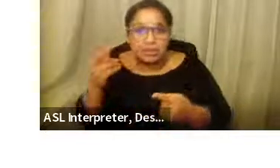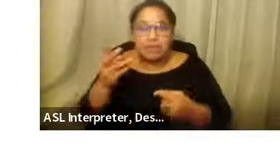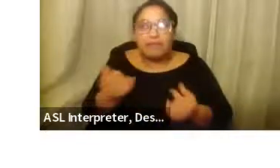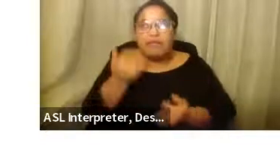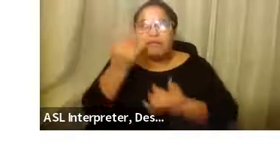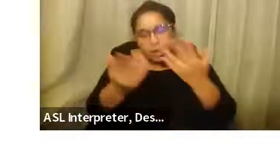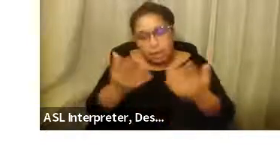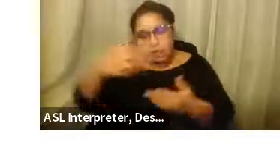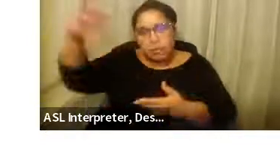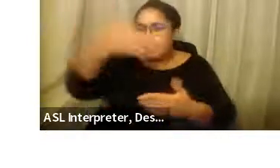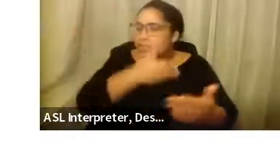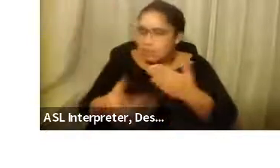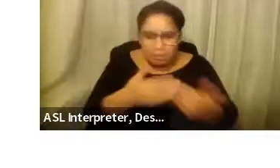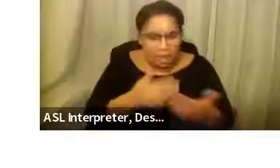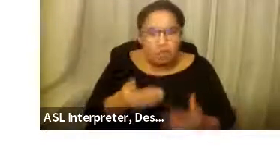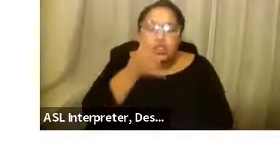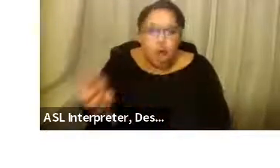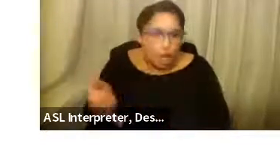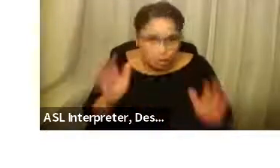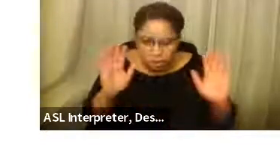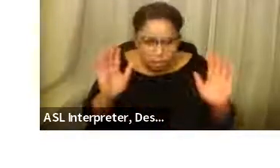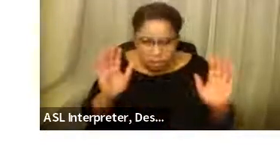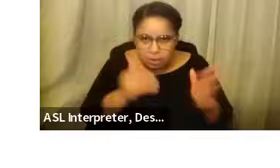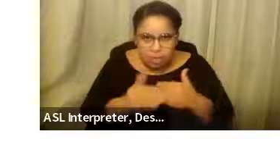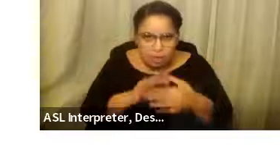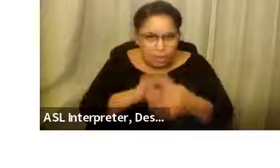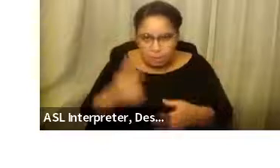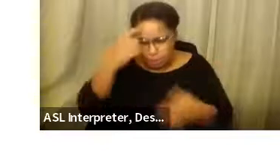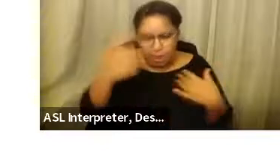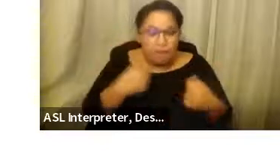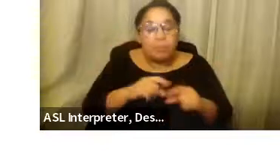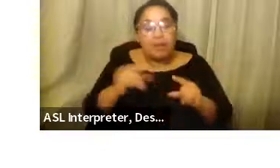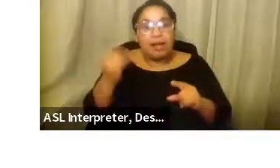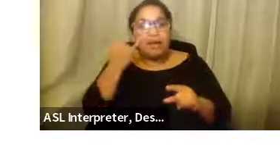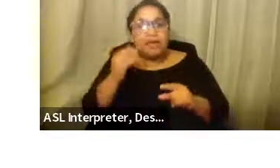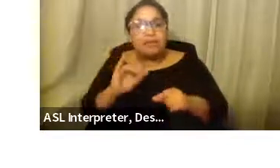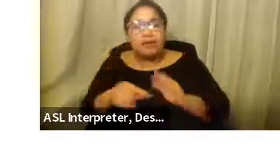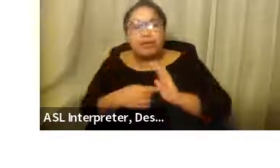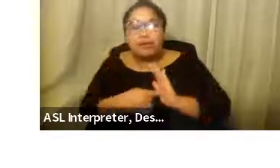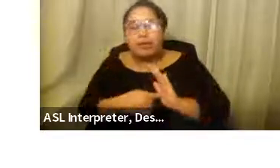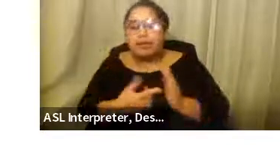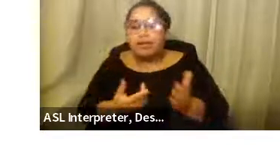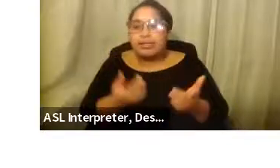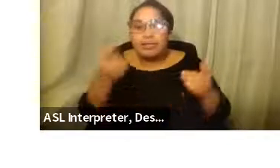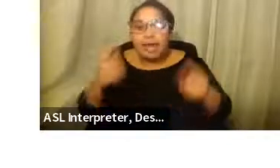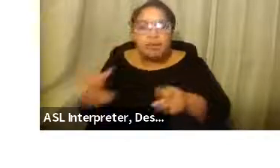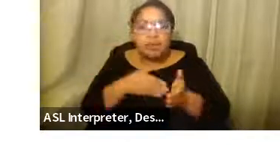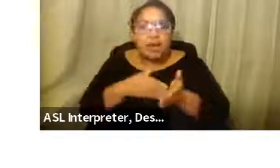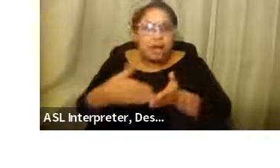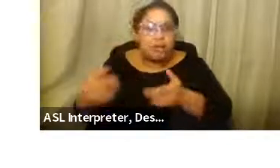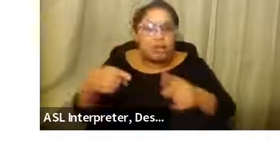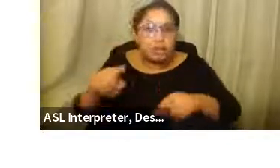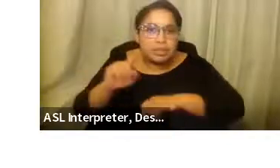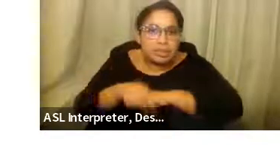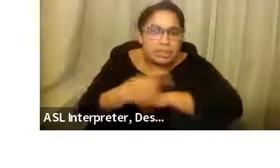call 911 no matter what's going on with you and your mental health. But if it's something that happens frequently throughout the day,